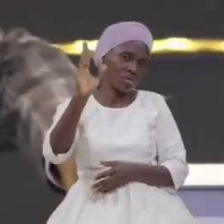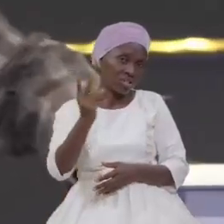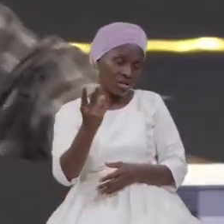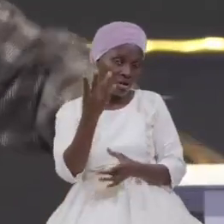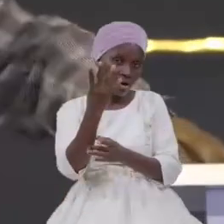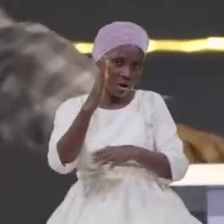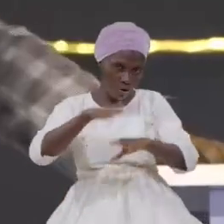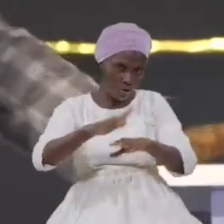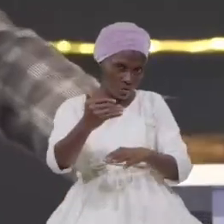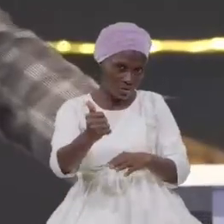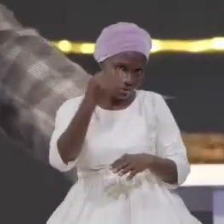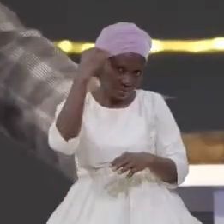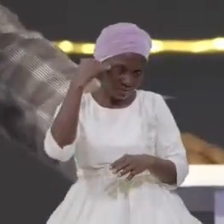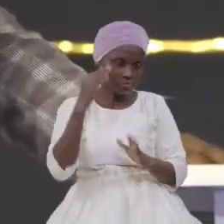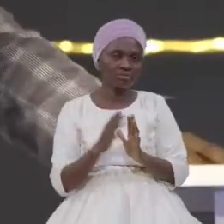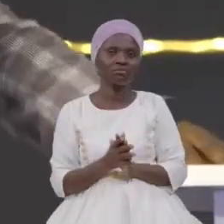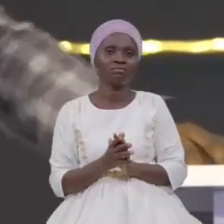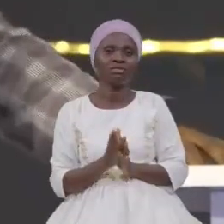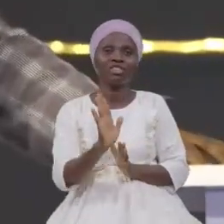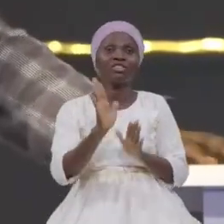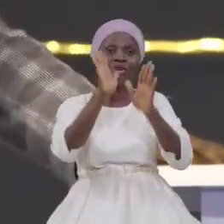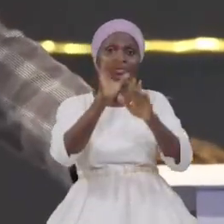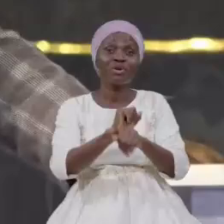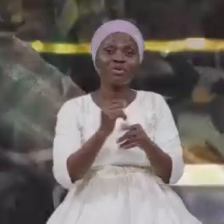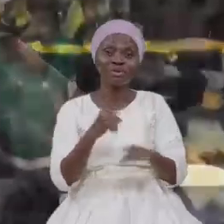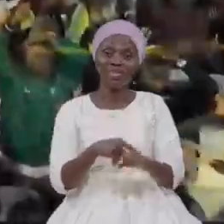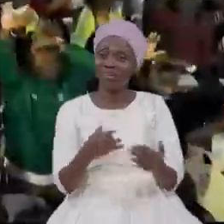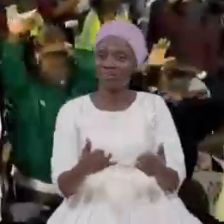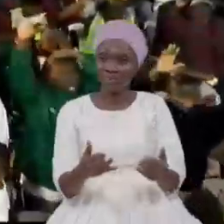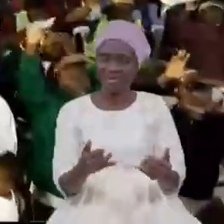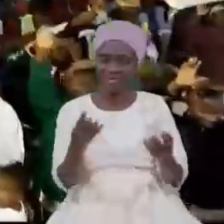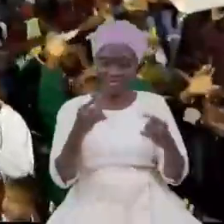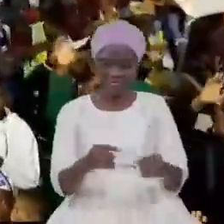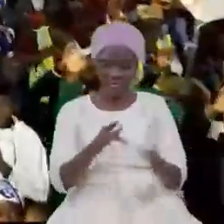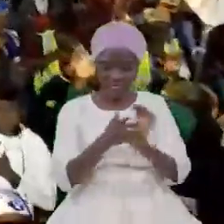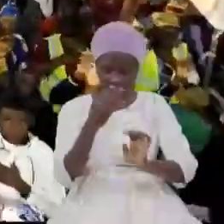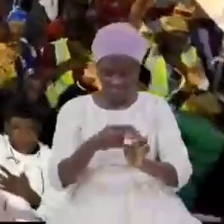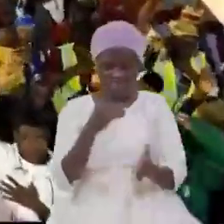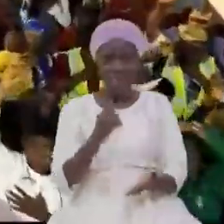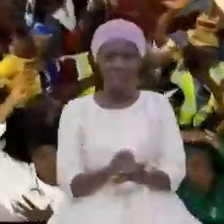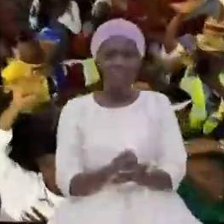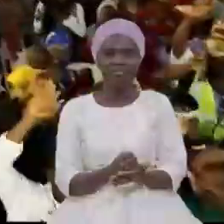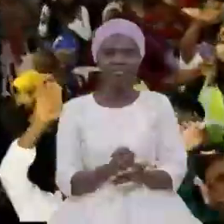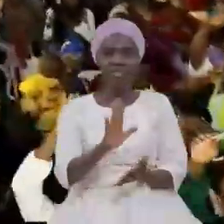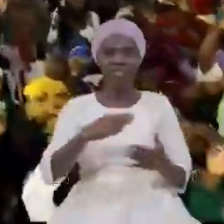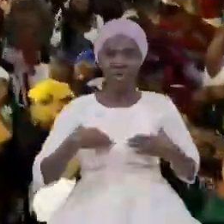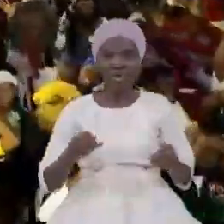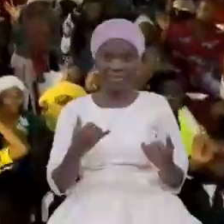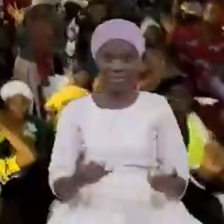yourself. Your miracle time has now come. Your healing time has now come.